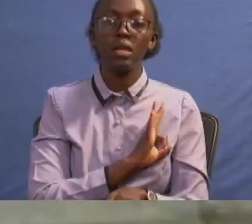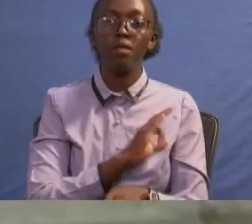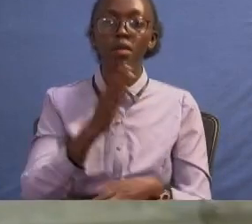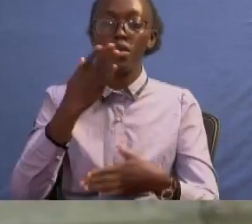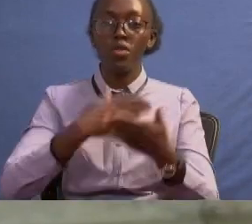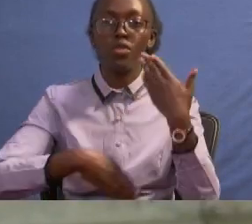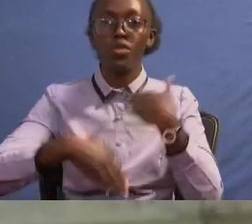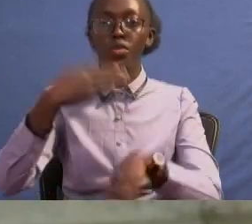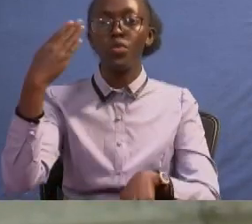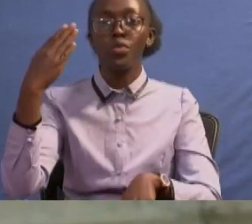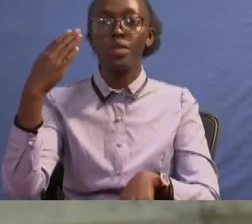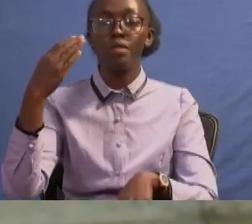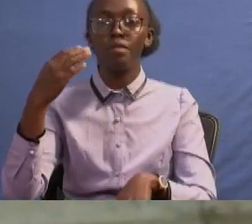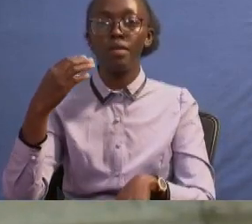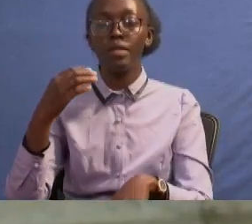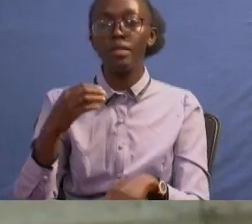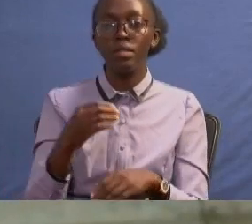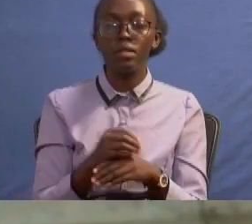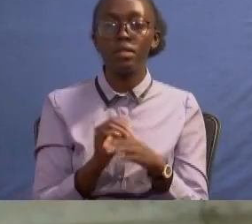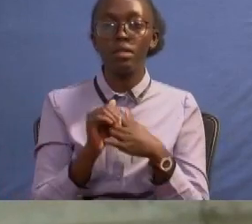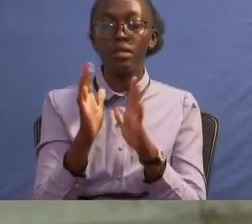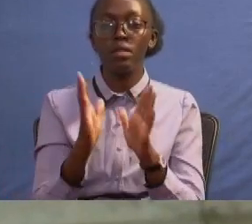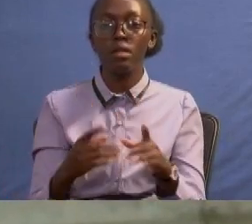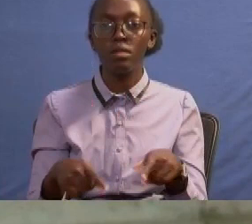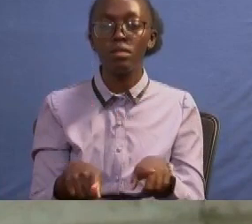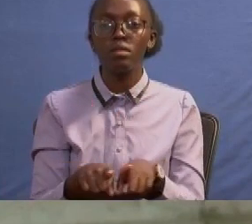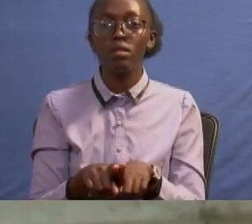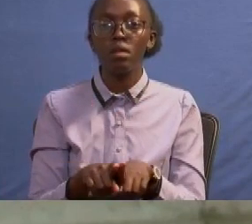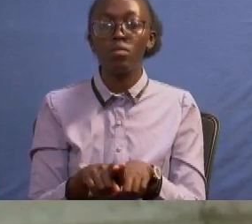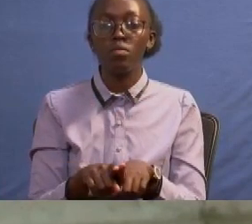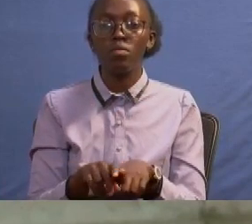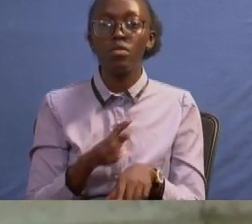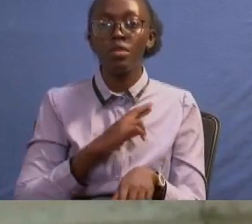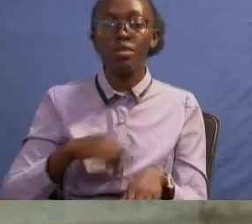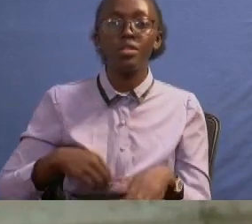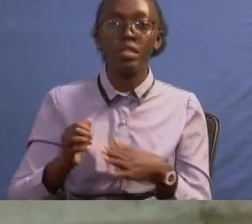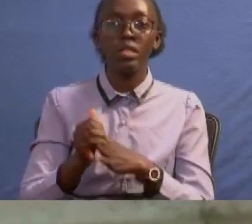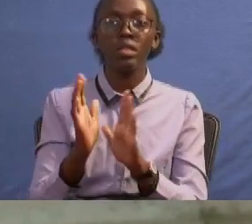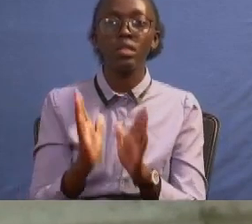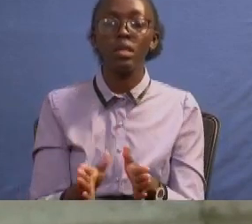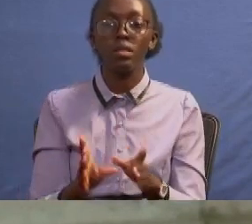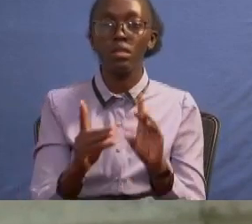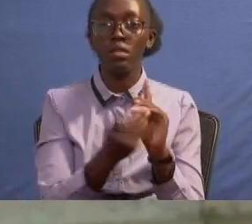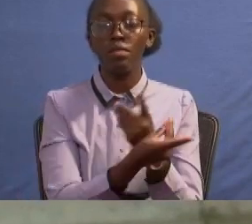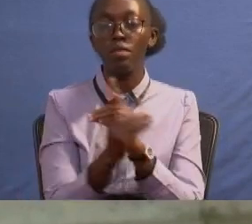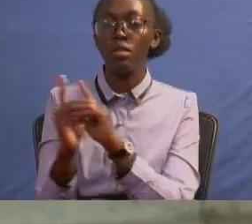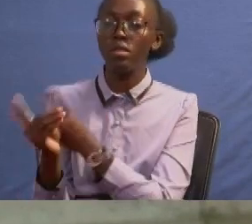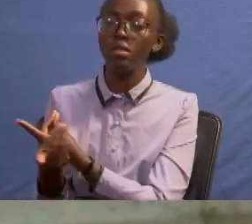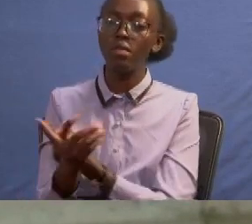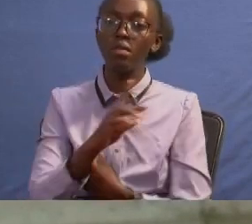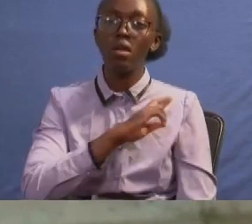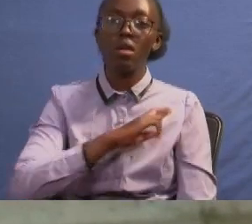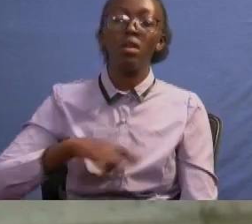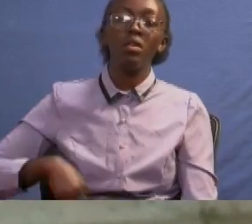university chaplains and clergy, members from different faiths,